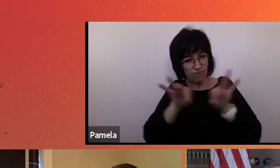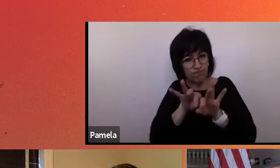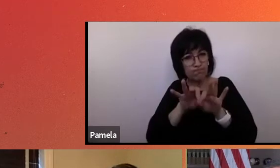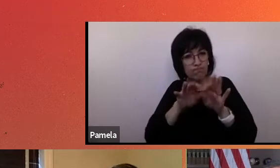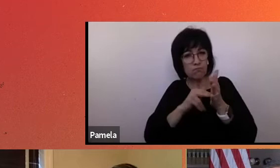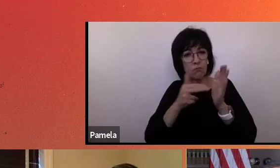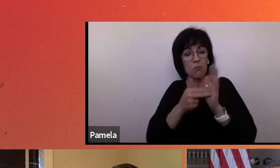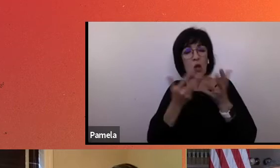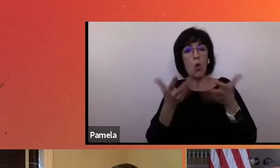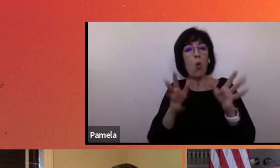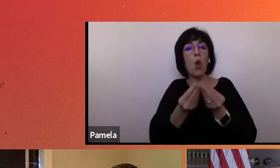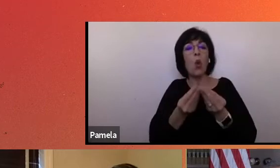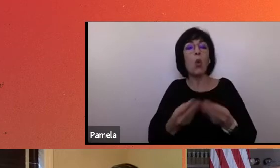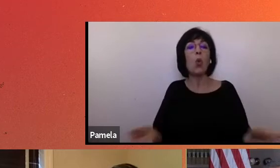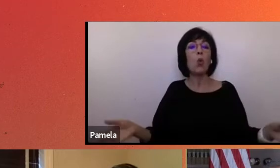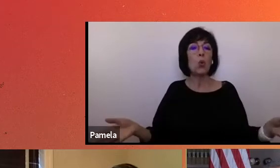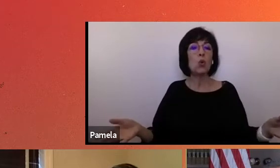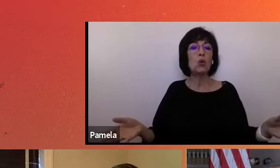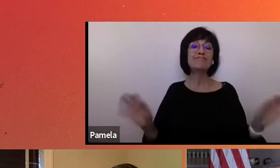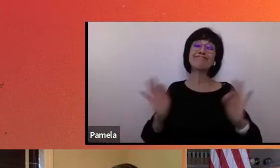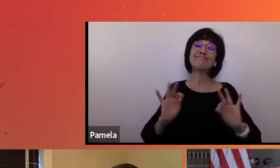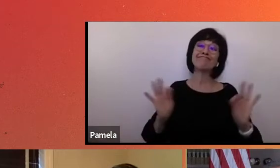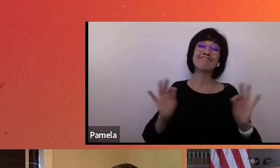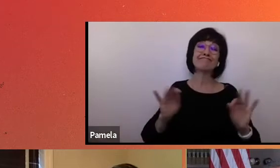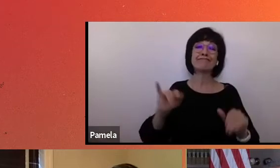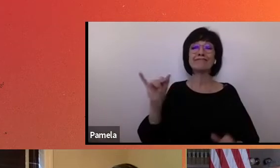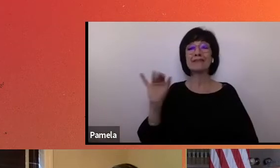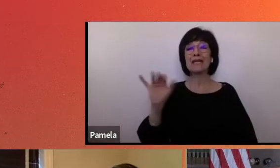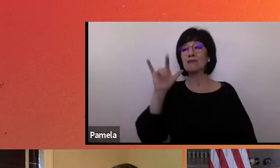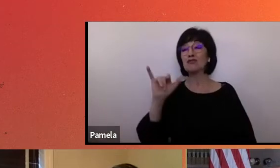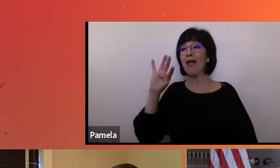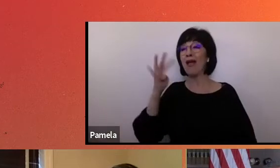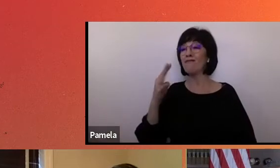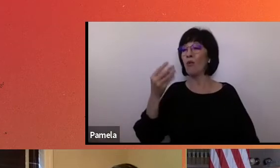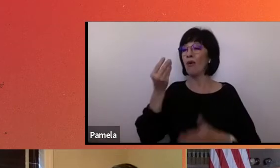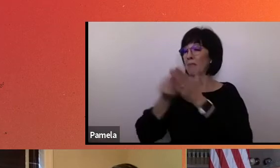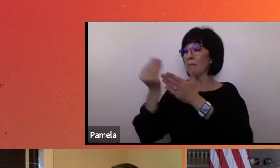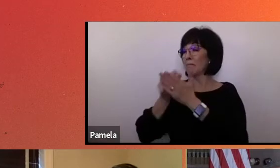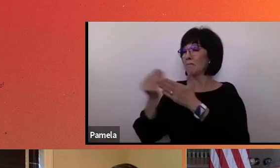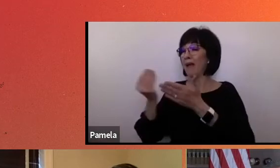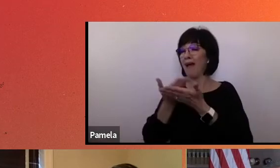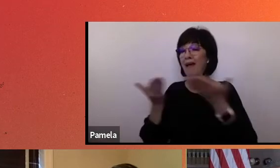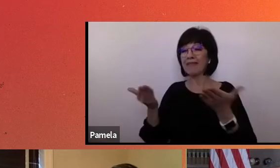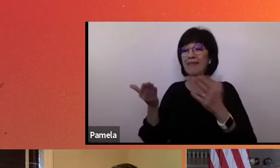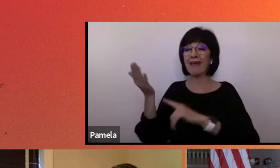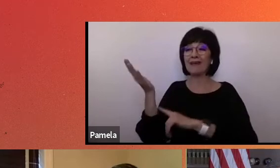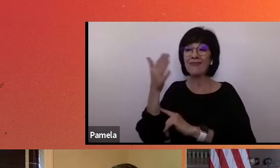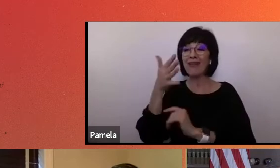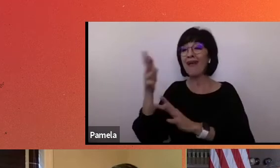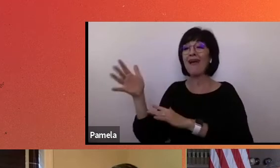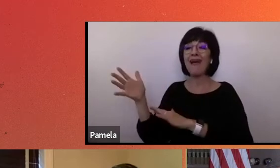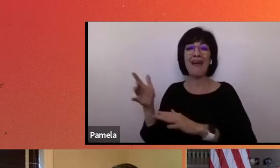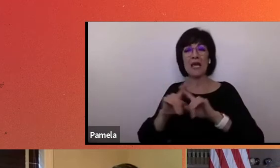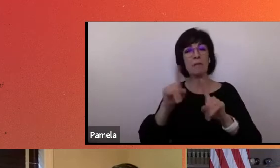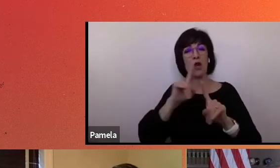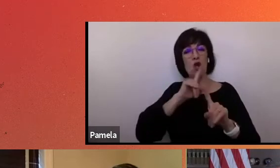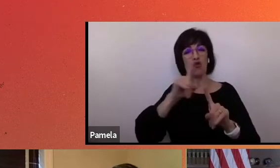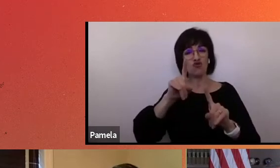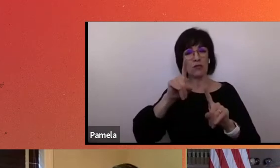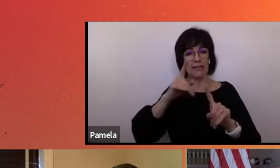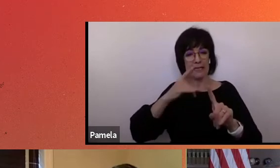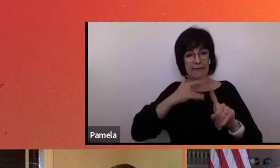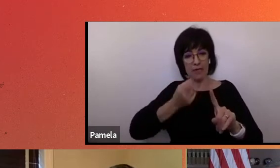focus as we look forward to celebrating and recognizing Juneteenth in the future?